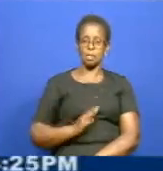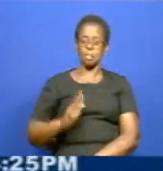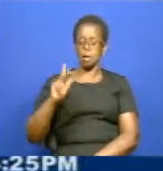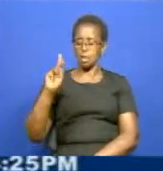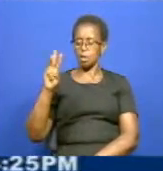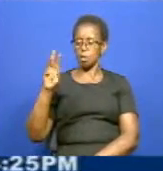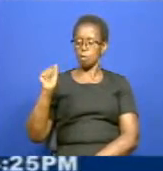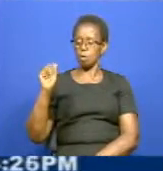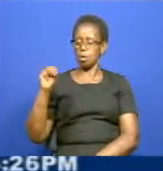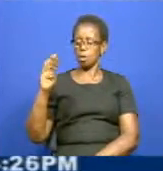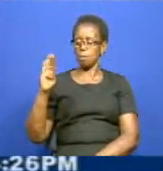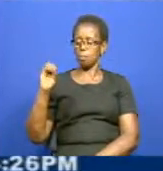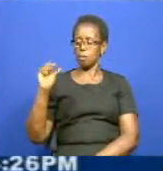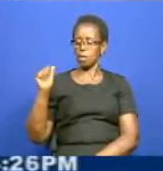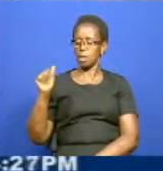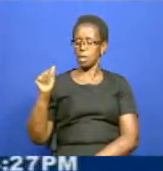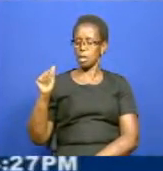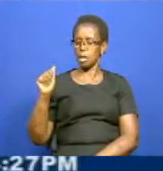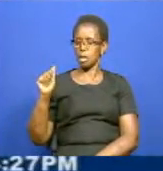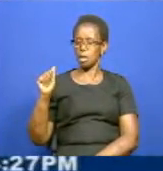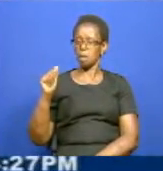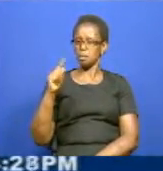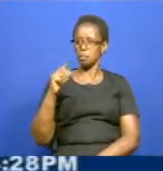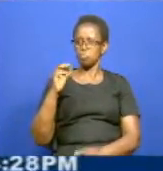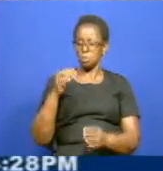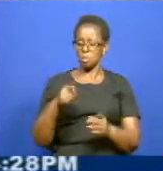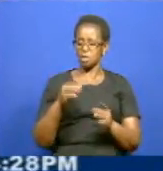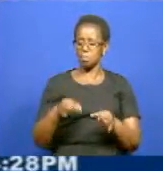deferred. Senator Falhada Imna,